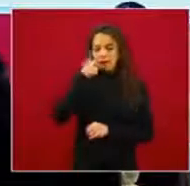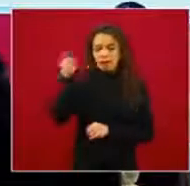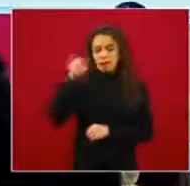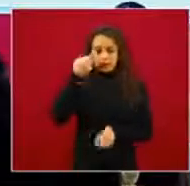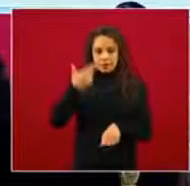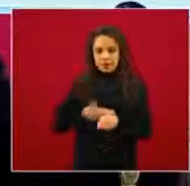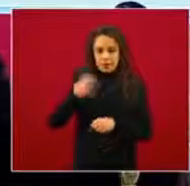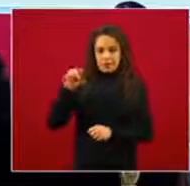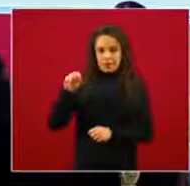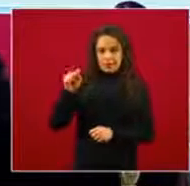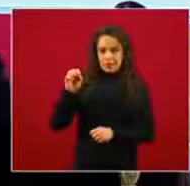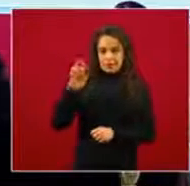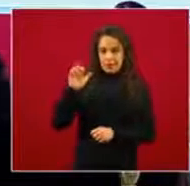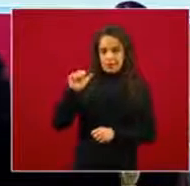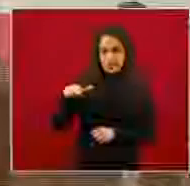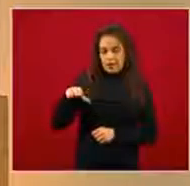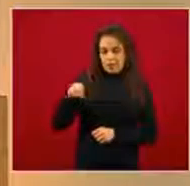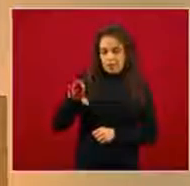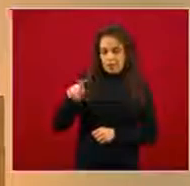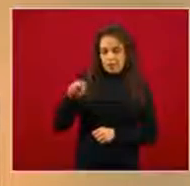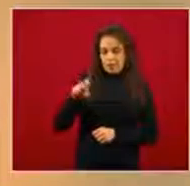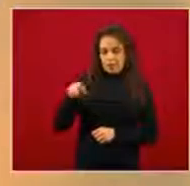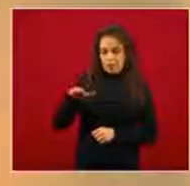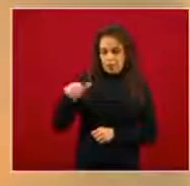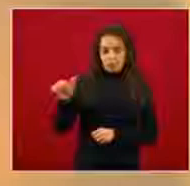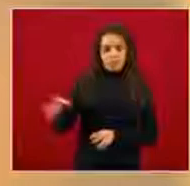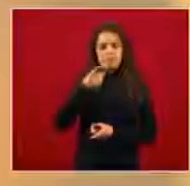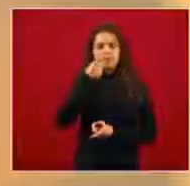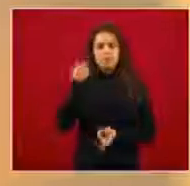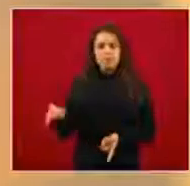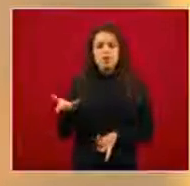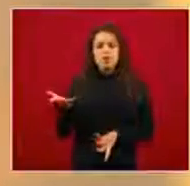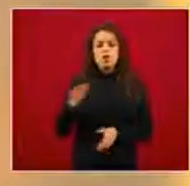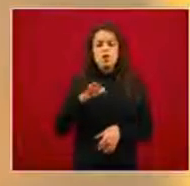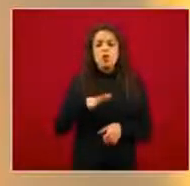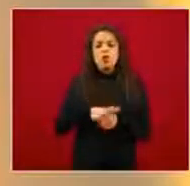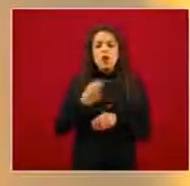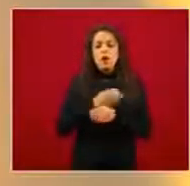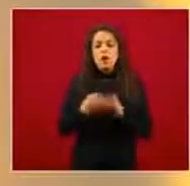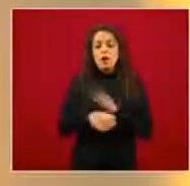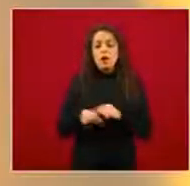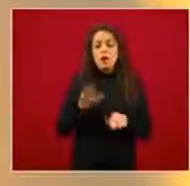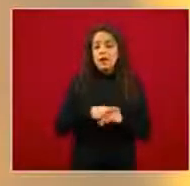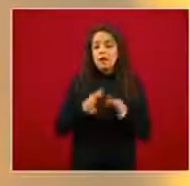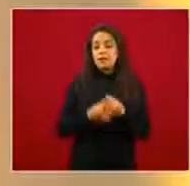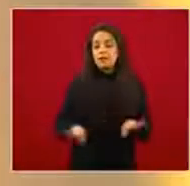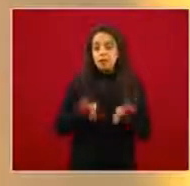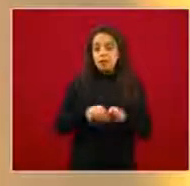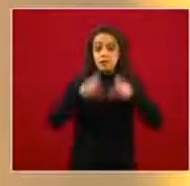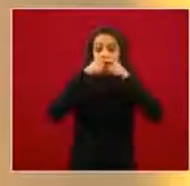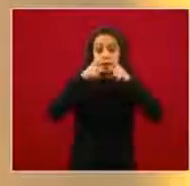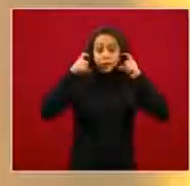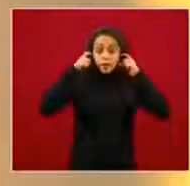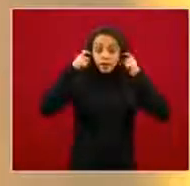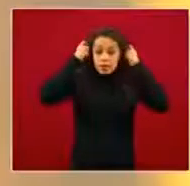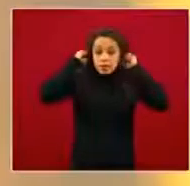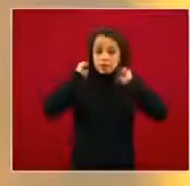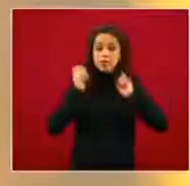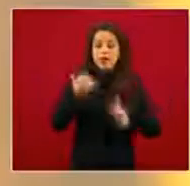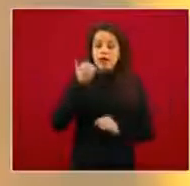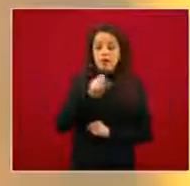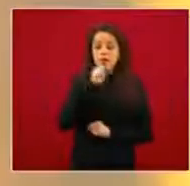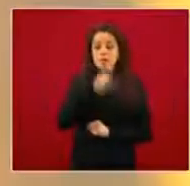Esteban Moctezuma secretary mentioned, it is quite similar. What are the fundamental pieces of equipment? Masks,